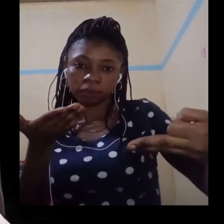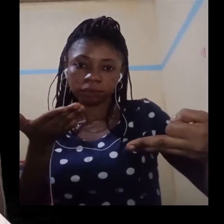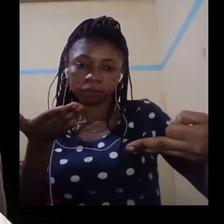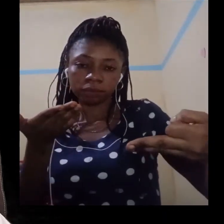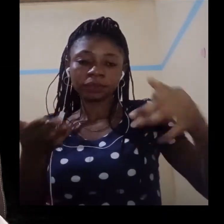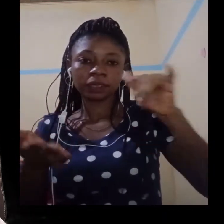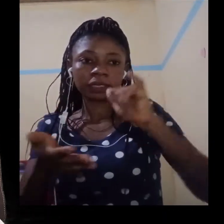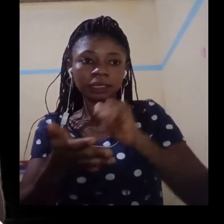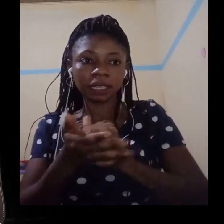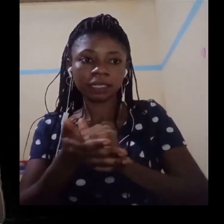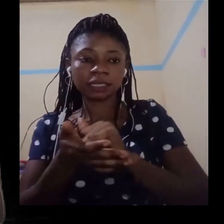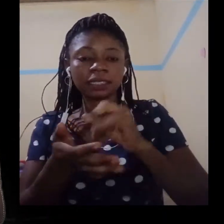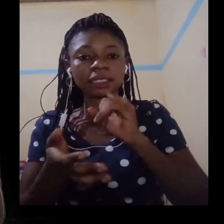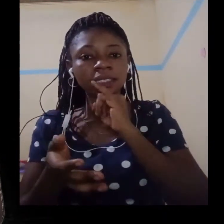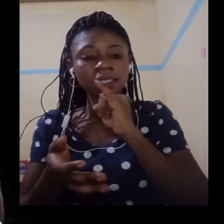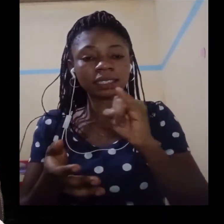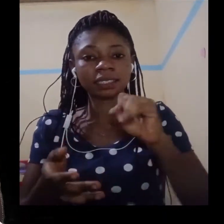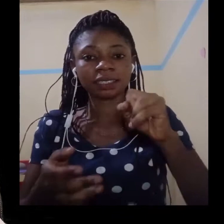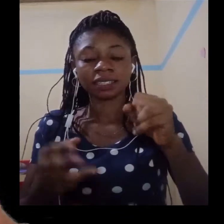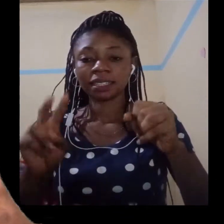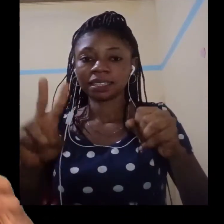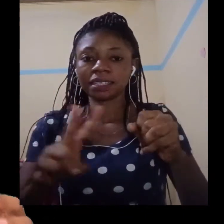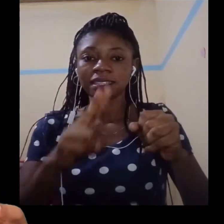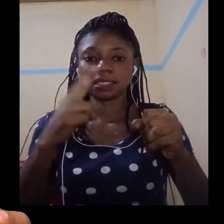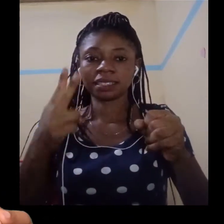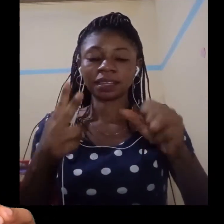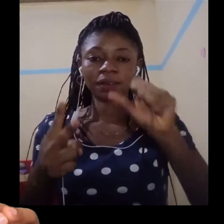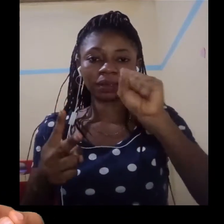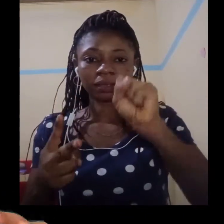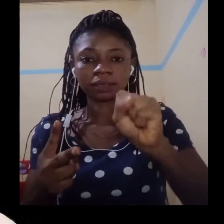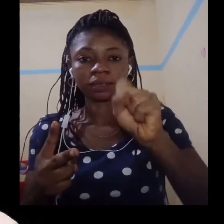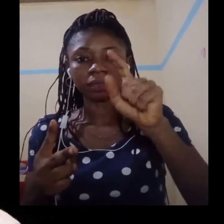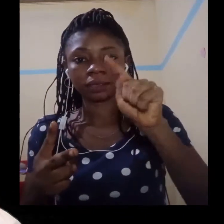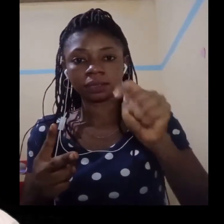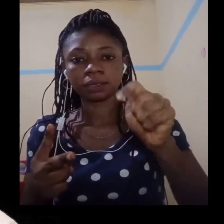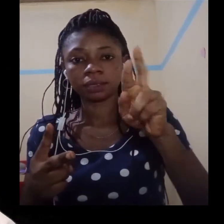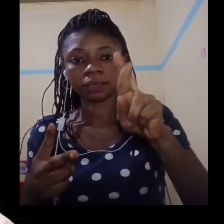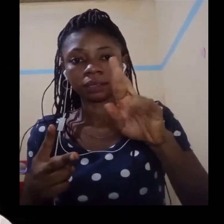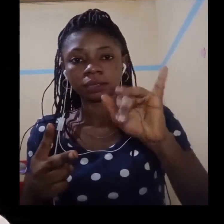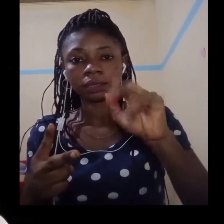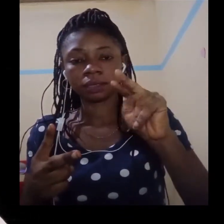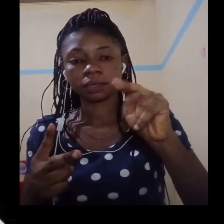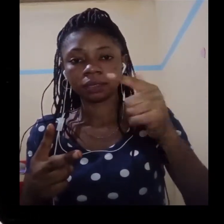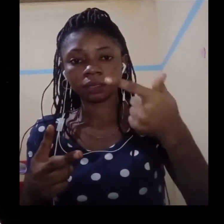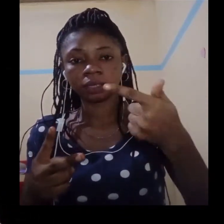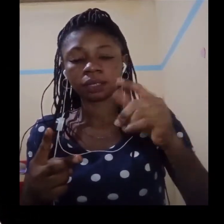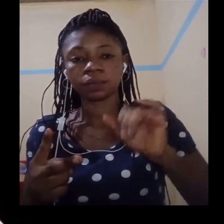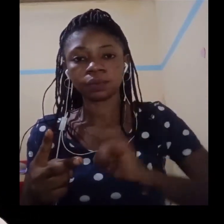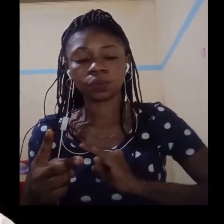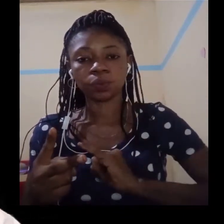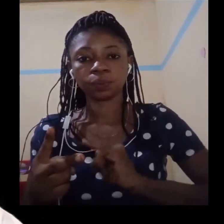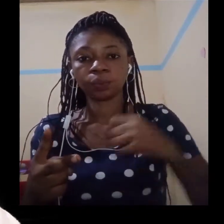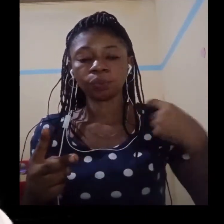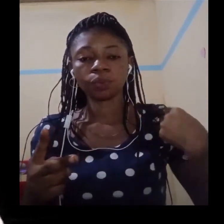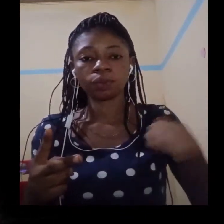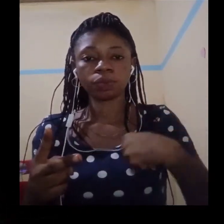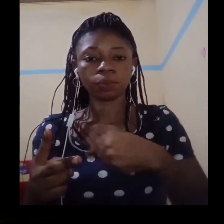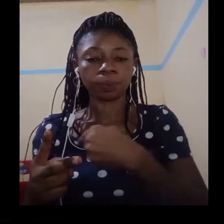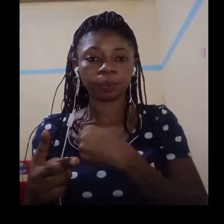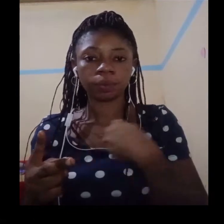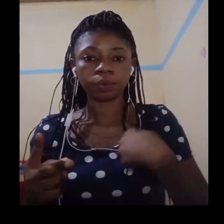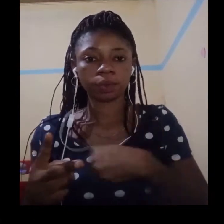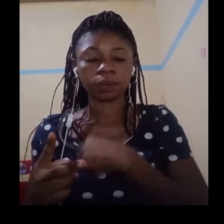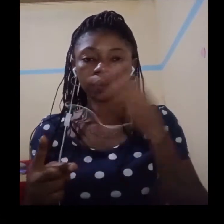lost consciousness. And that is the second string that we want to look at in